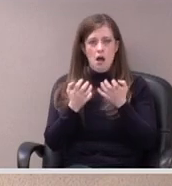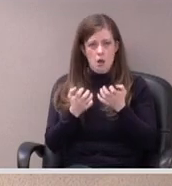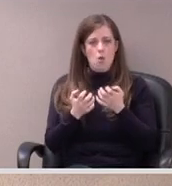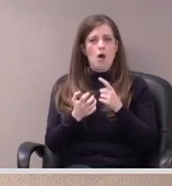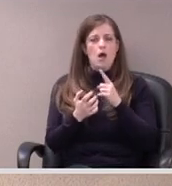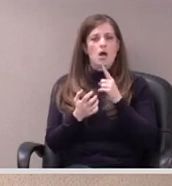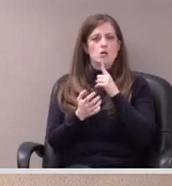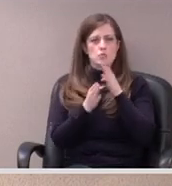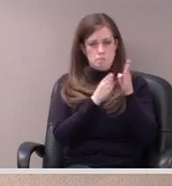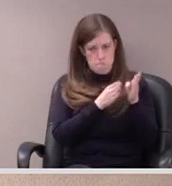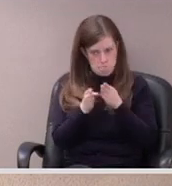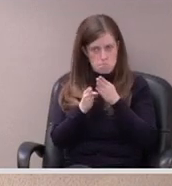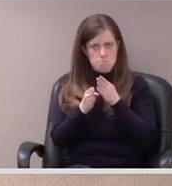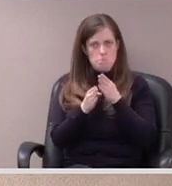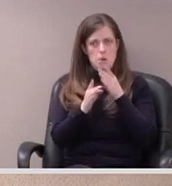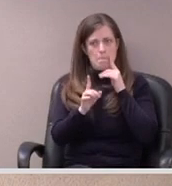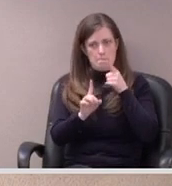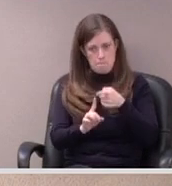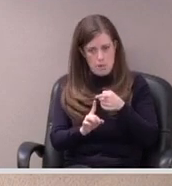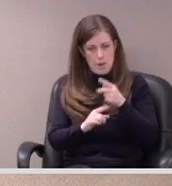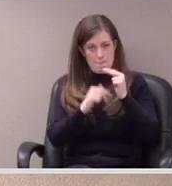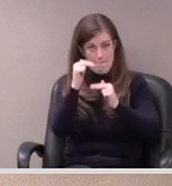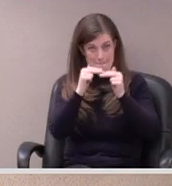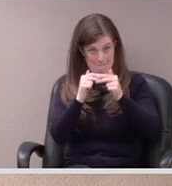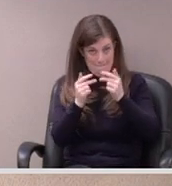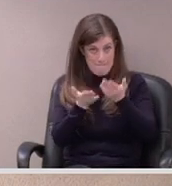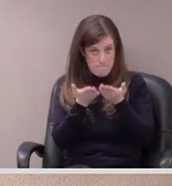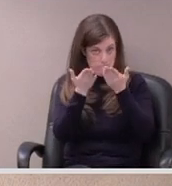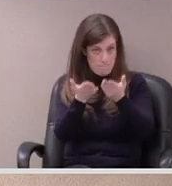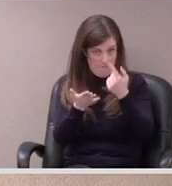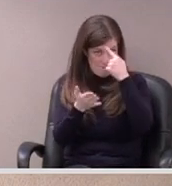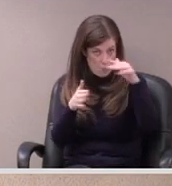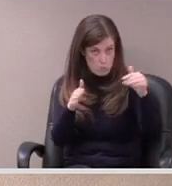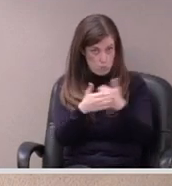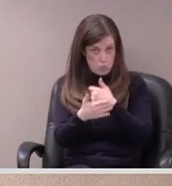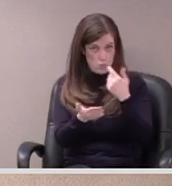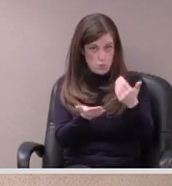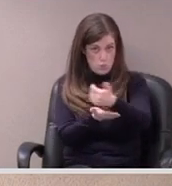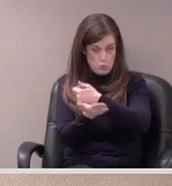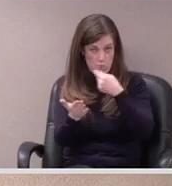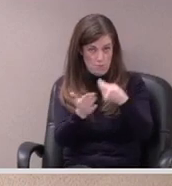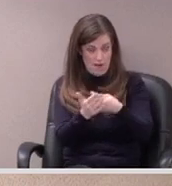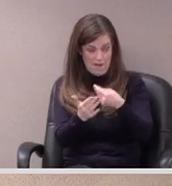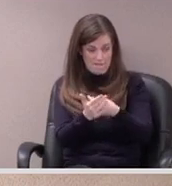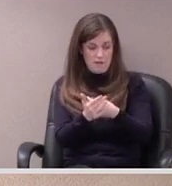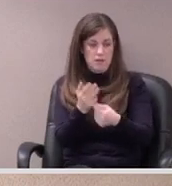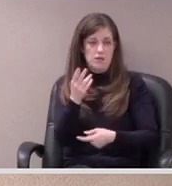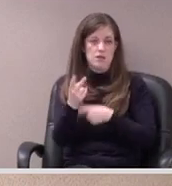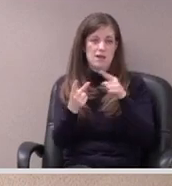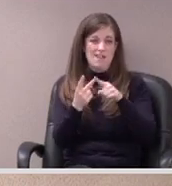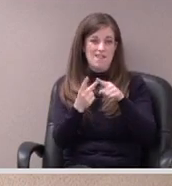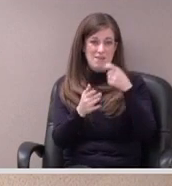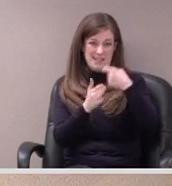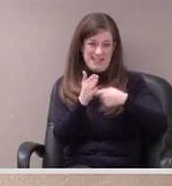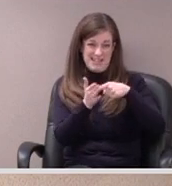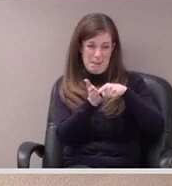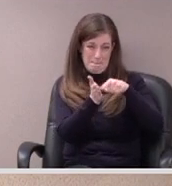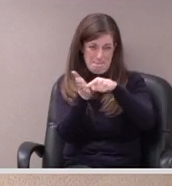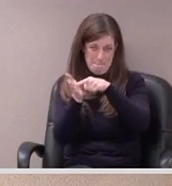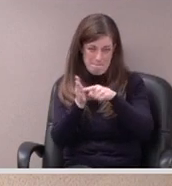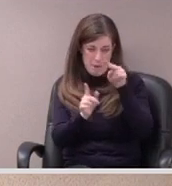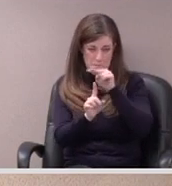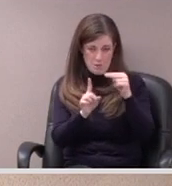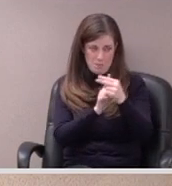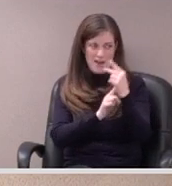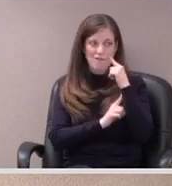purposefully point this out to, one, build the case for new revenue, but also ask that we also, from a taxpayer perspective, and I know